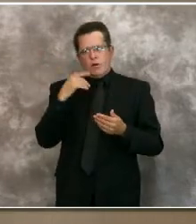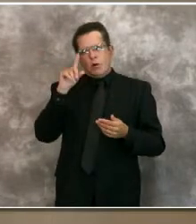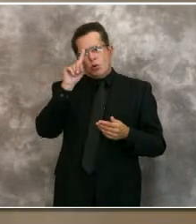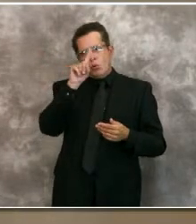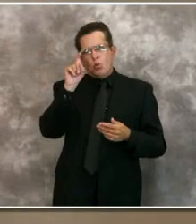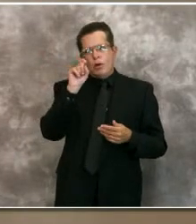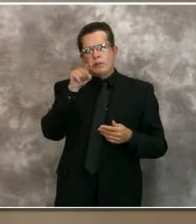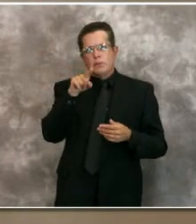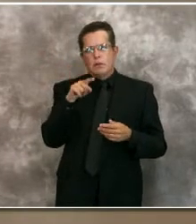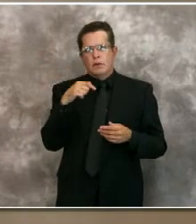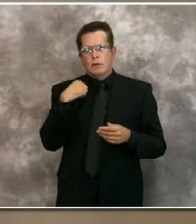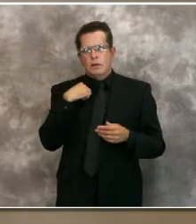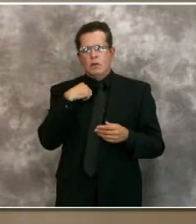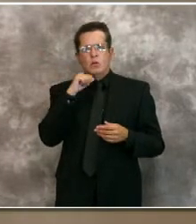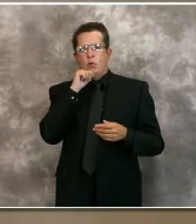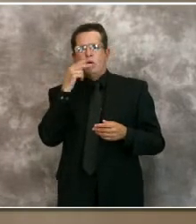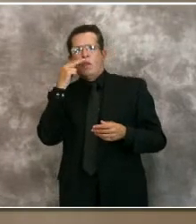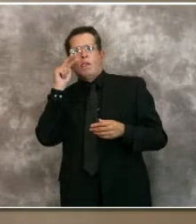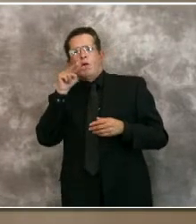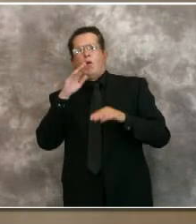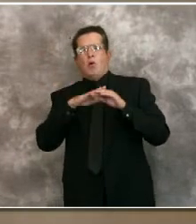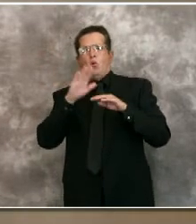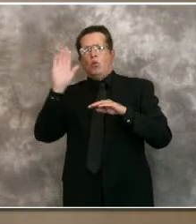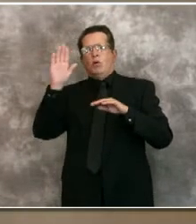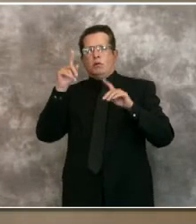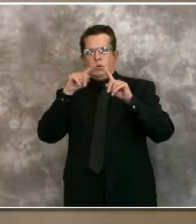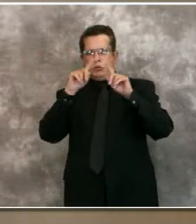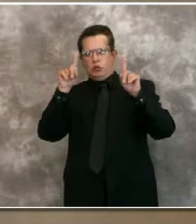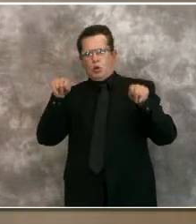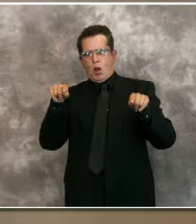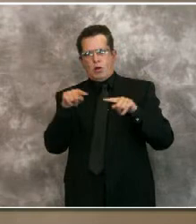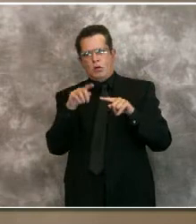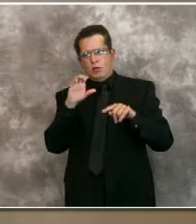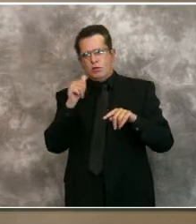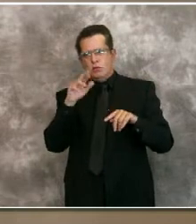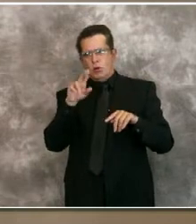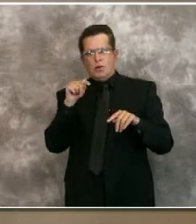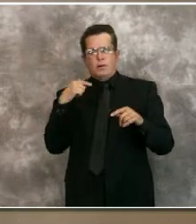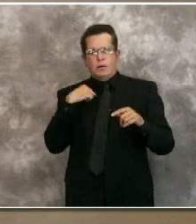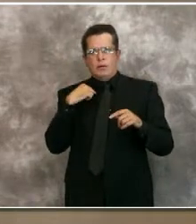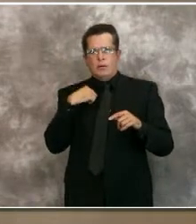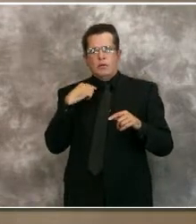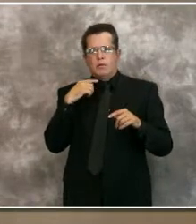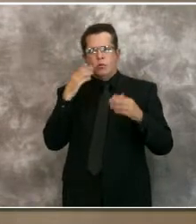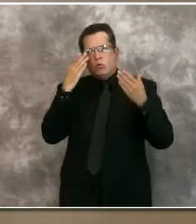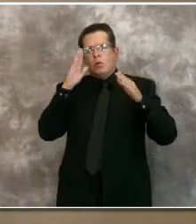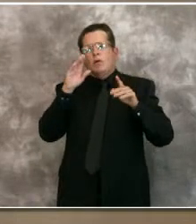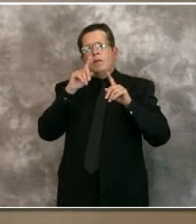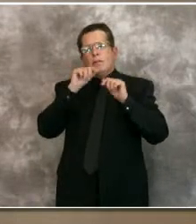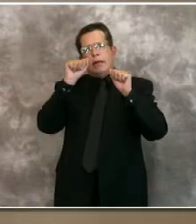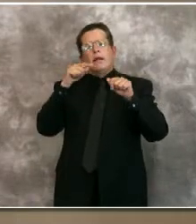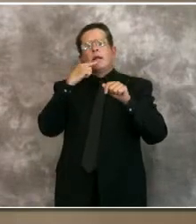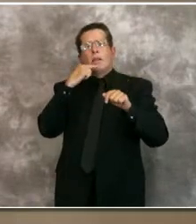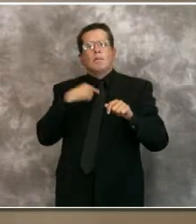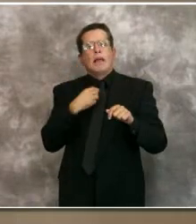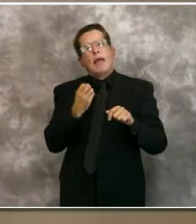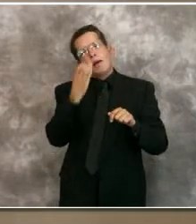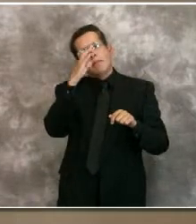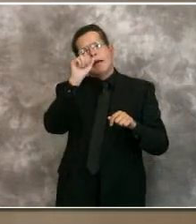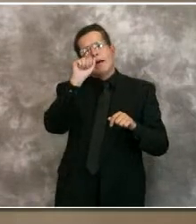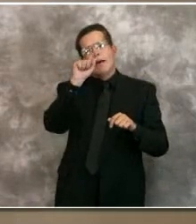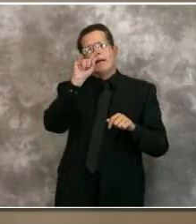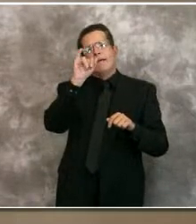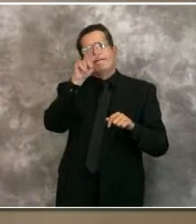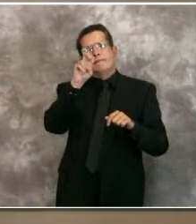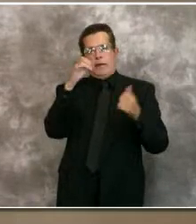tell, I don't have a visual on the charts here where I'm at, but can you give me a count on the number of active